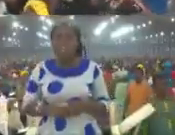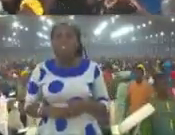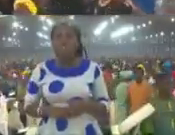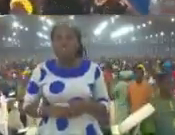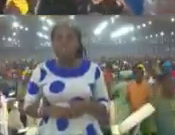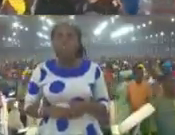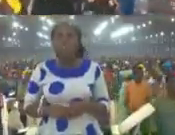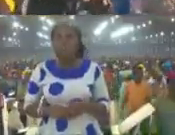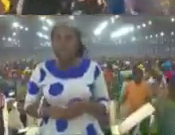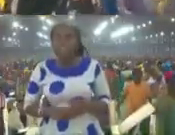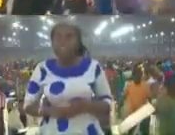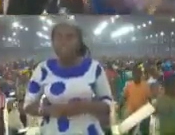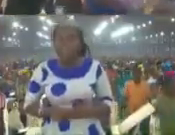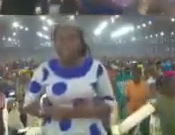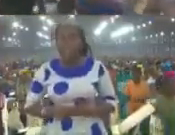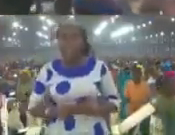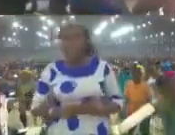beautiful,